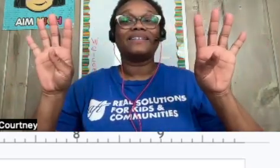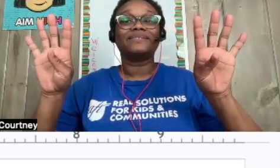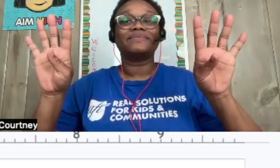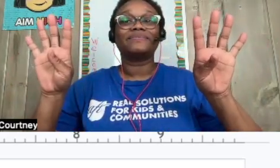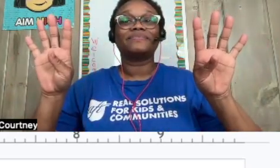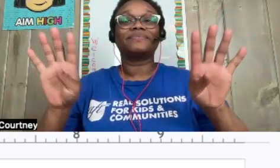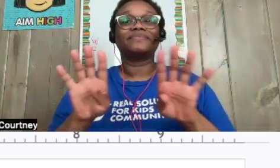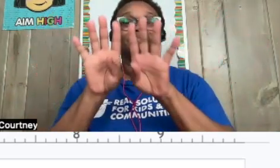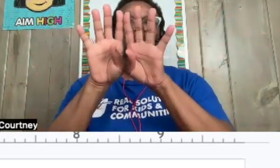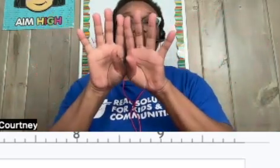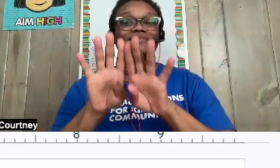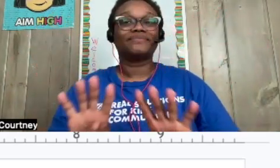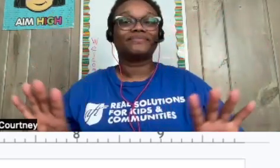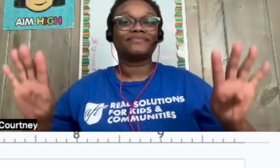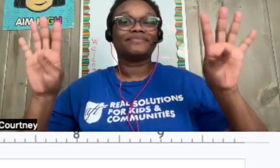Hanukkah.